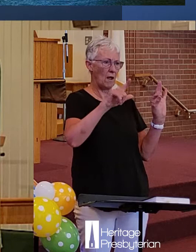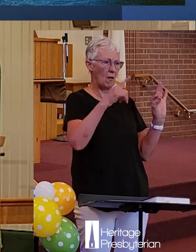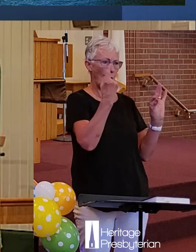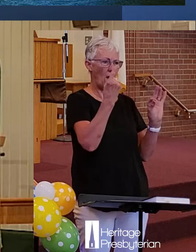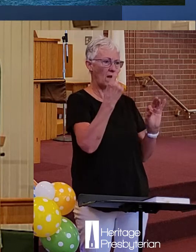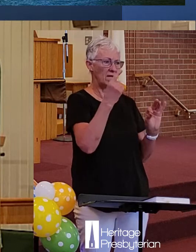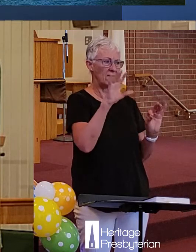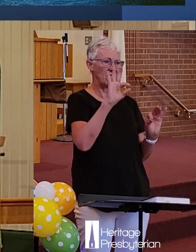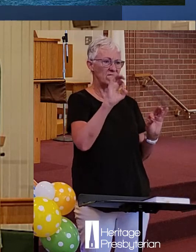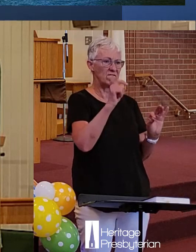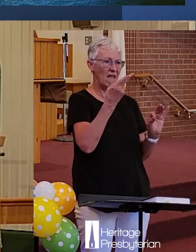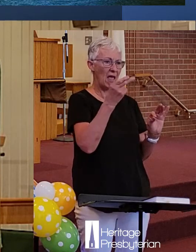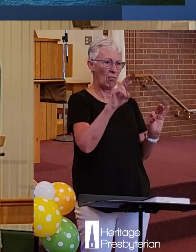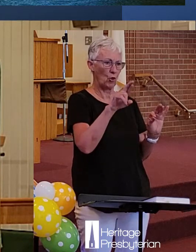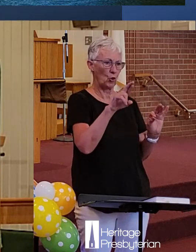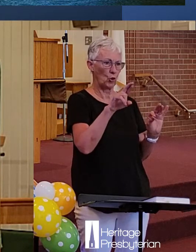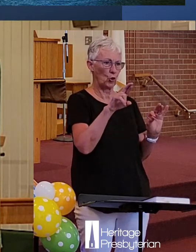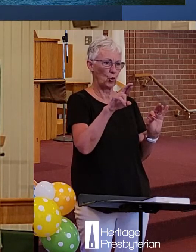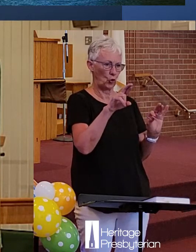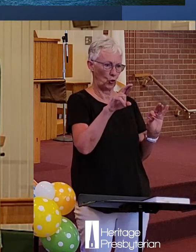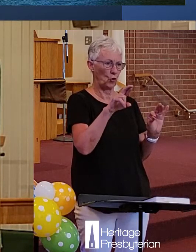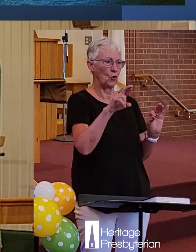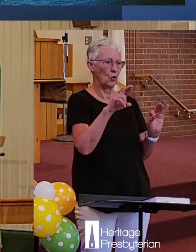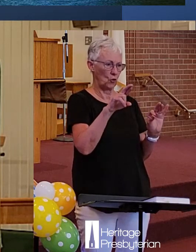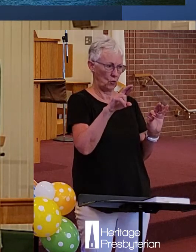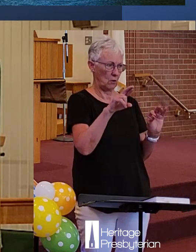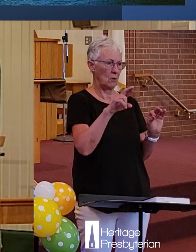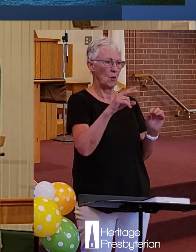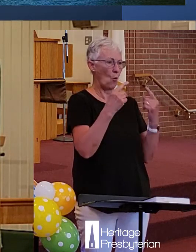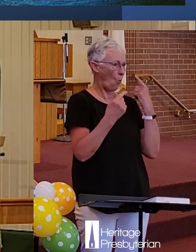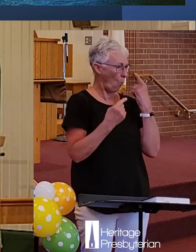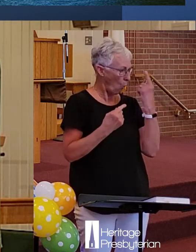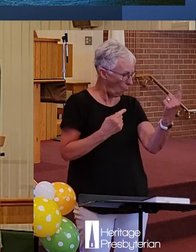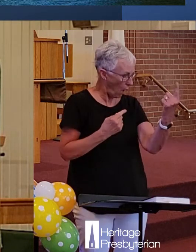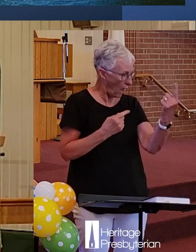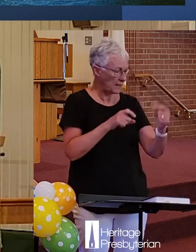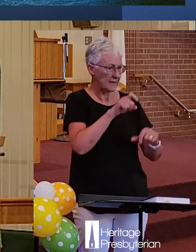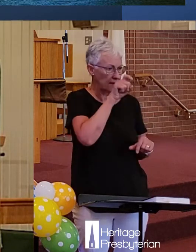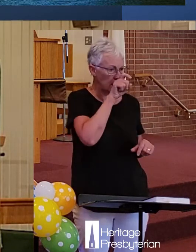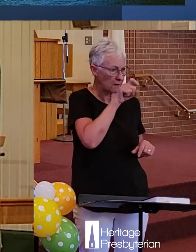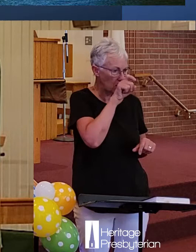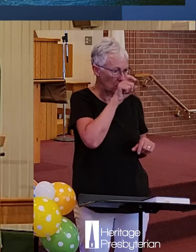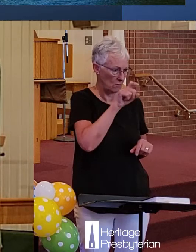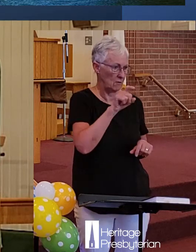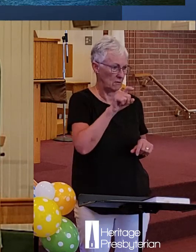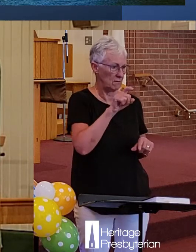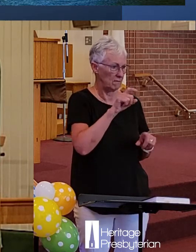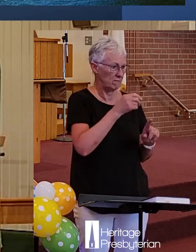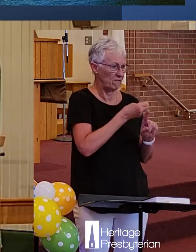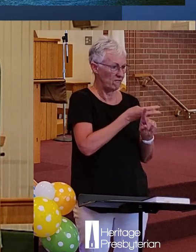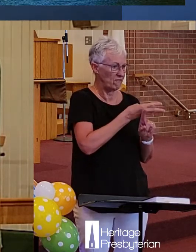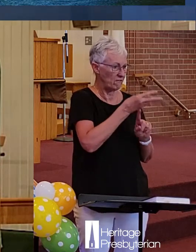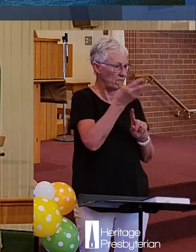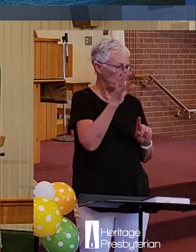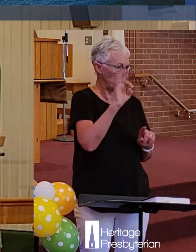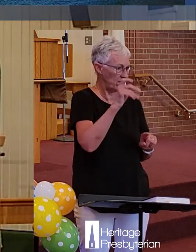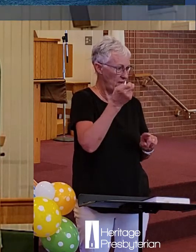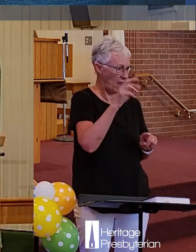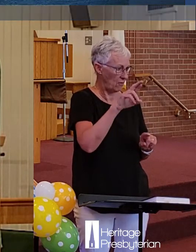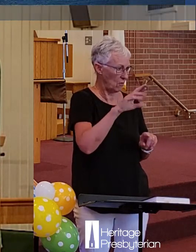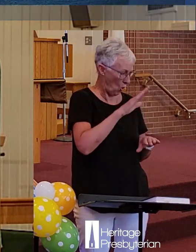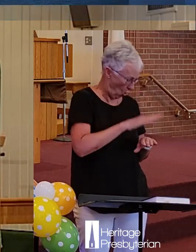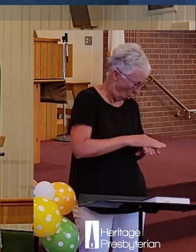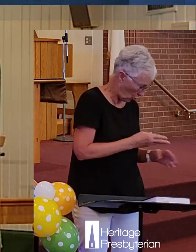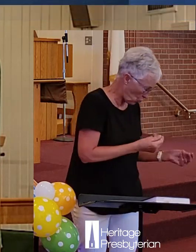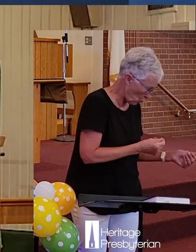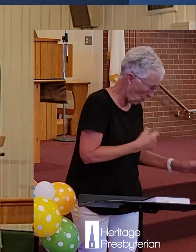eagle feather. A lone eagle feather, a real eagle feather on the trail, on the ground.